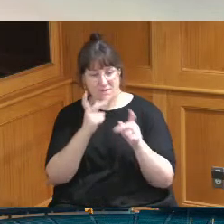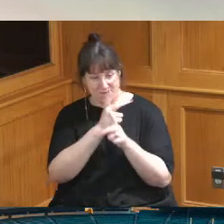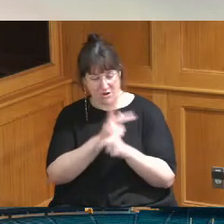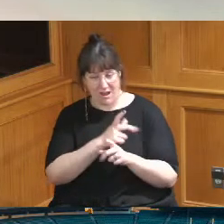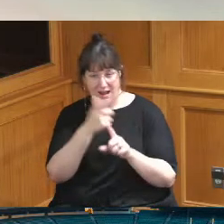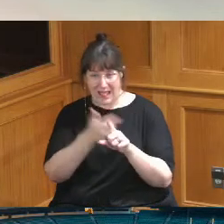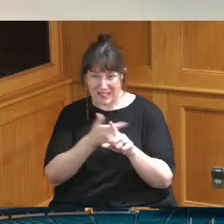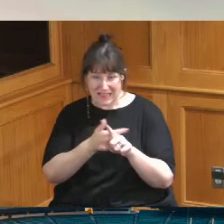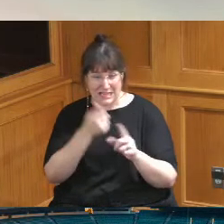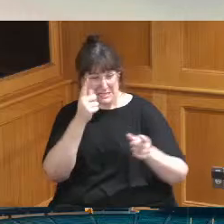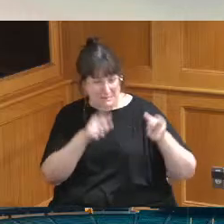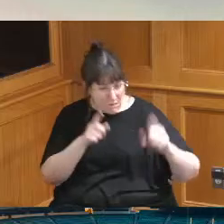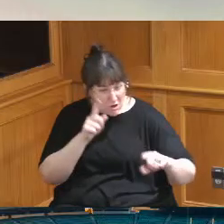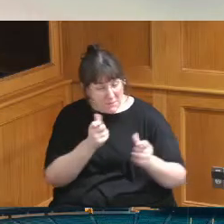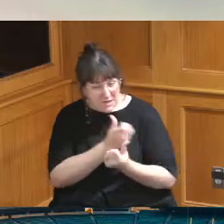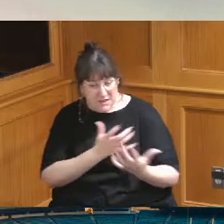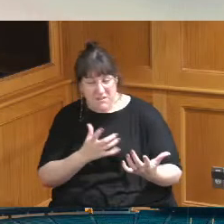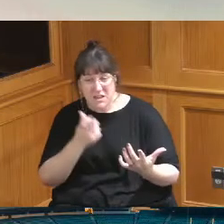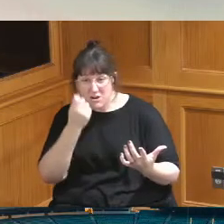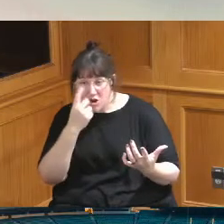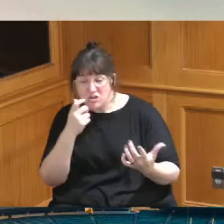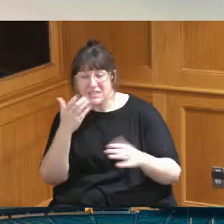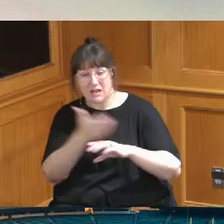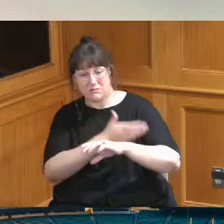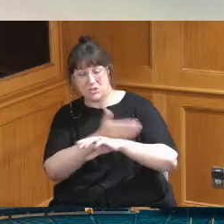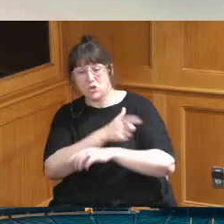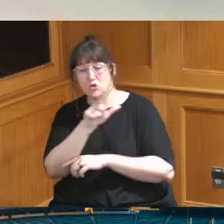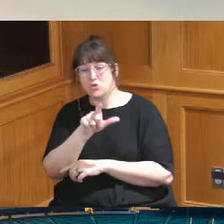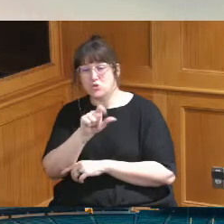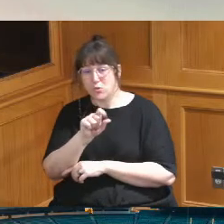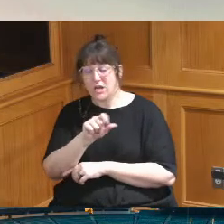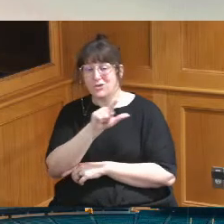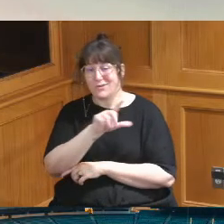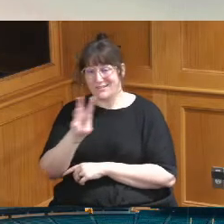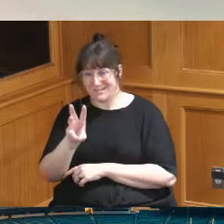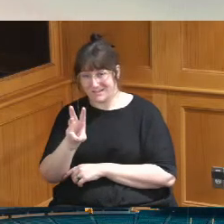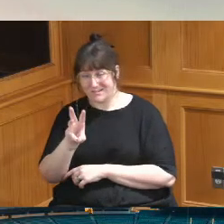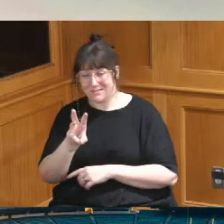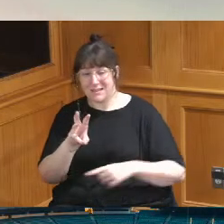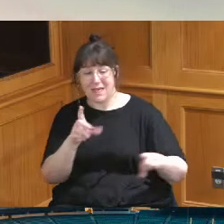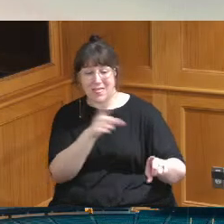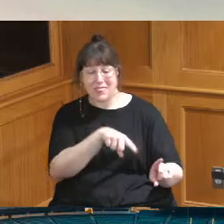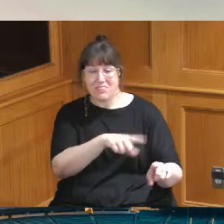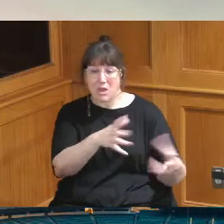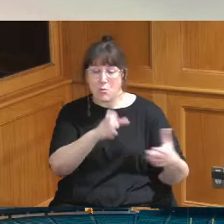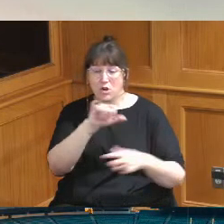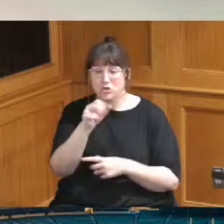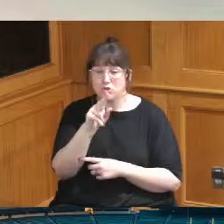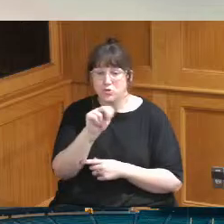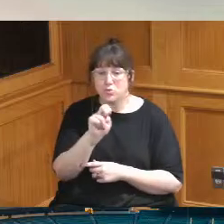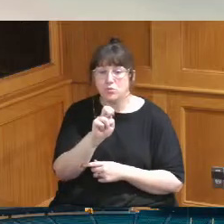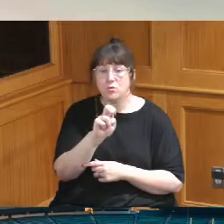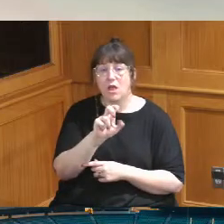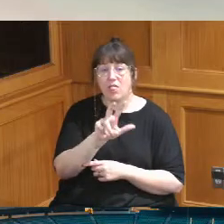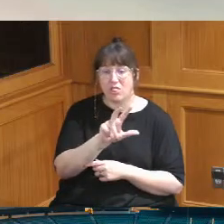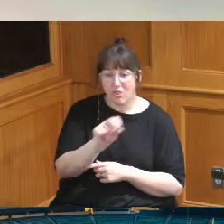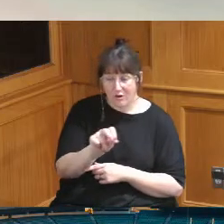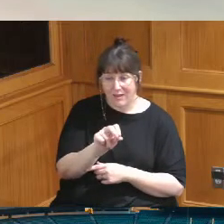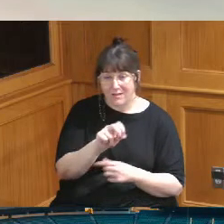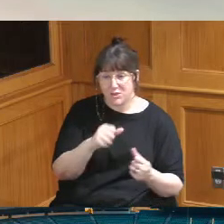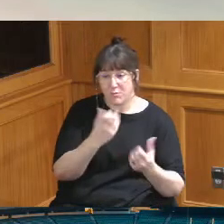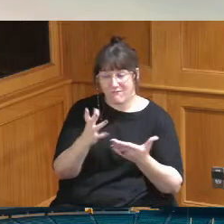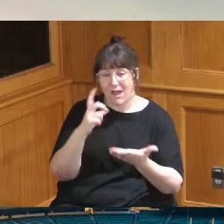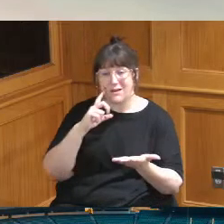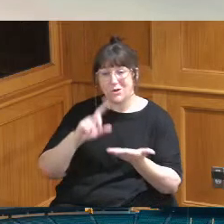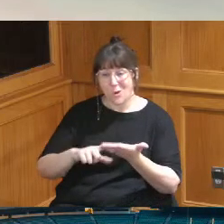substantive stadium renovations in 2026. The team had a trigger date of June 30th, whereby they had to provide notice